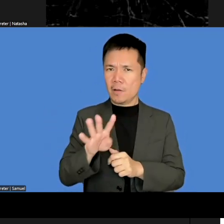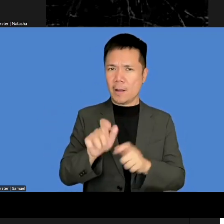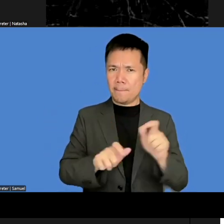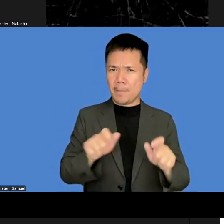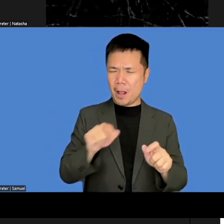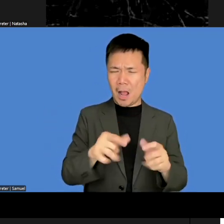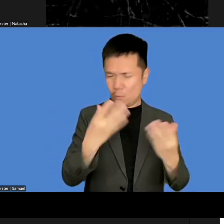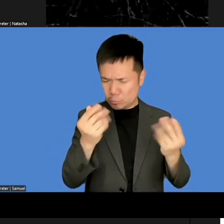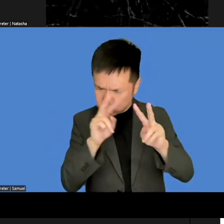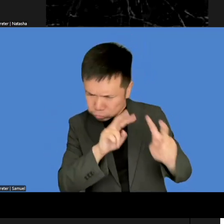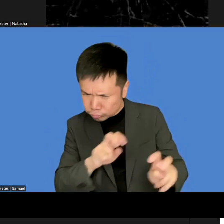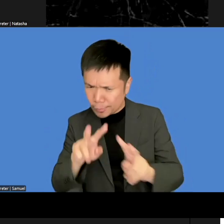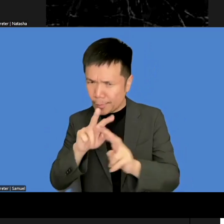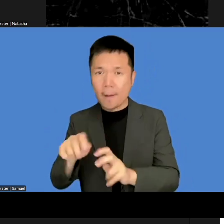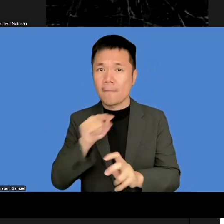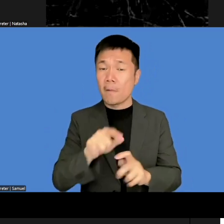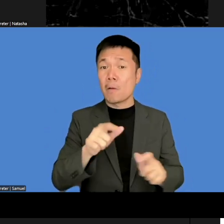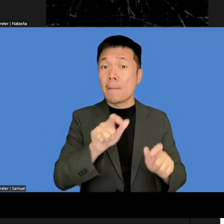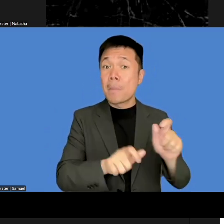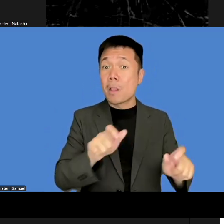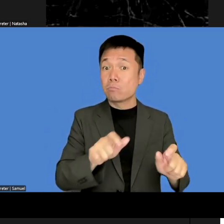inquest. Fatima, please go ahead.